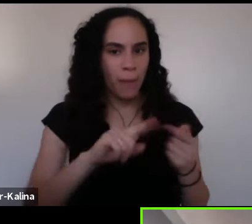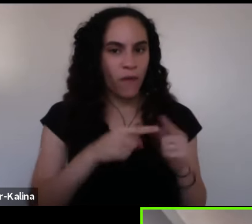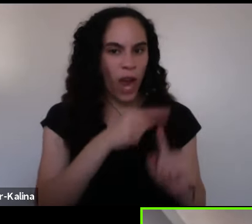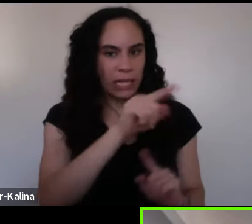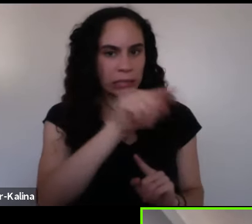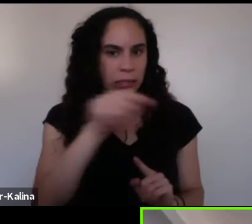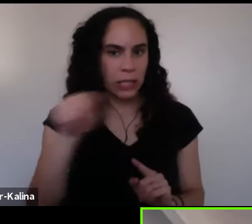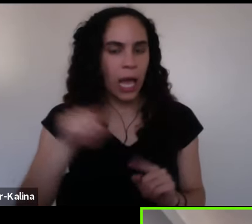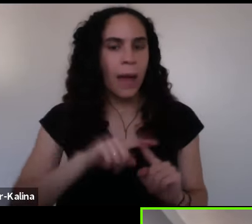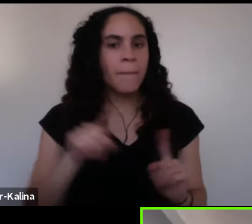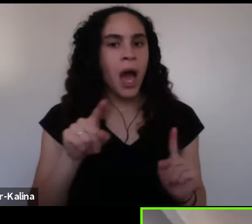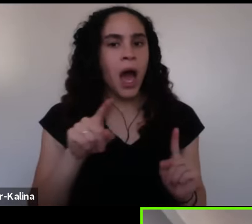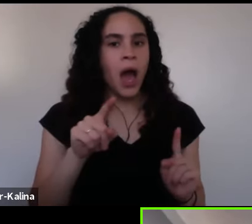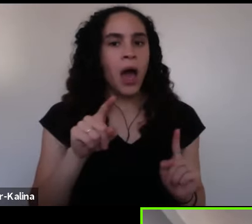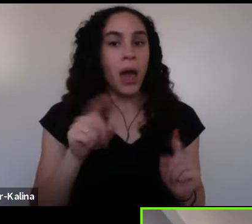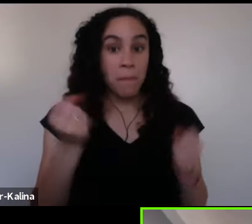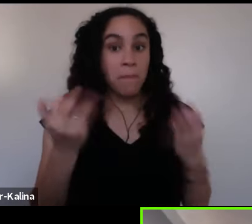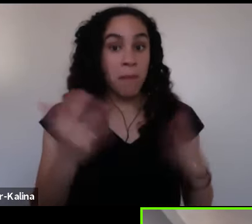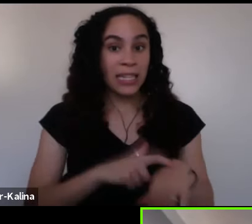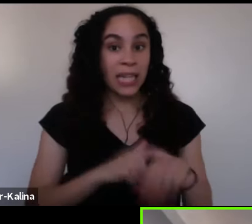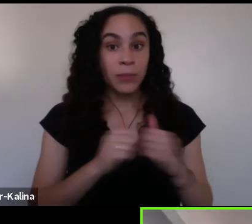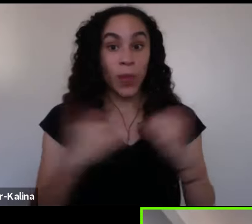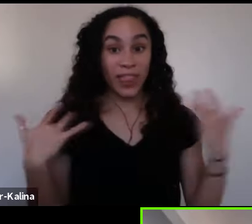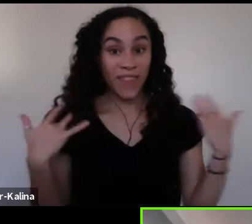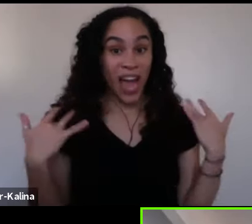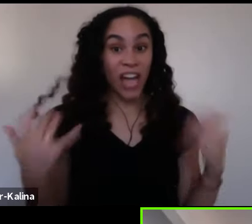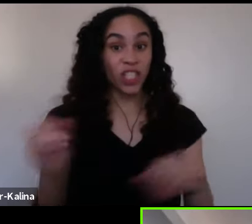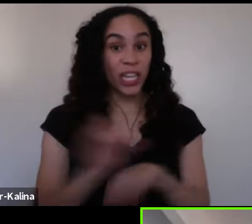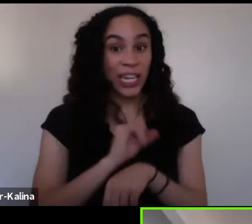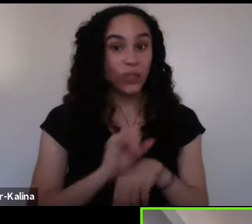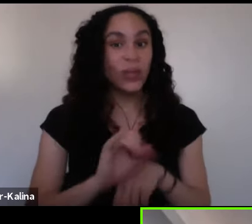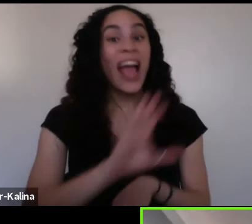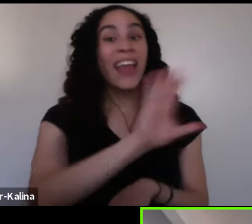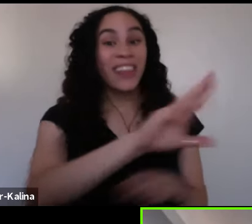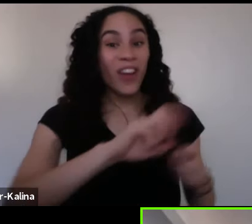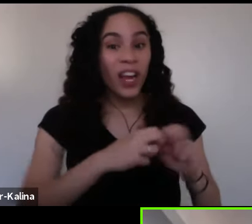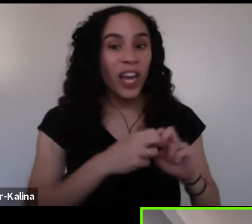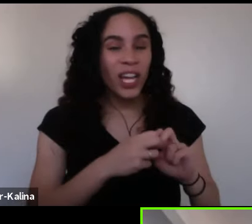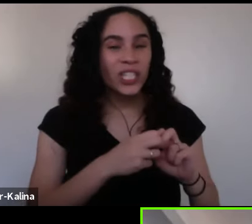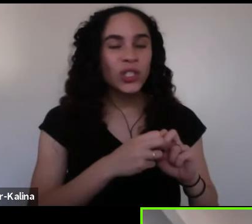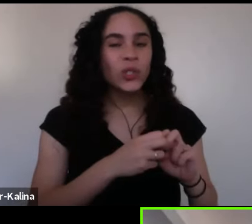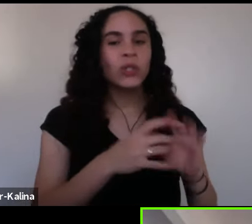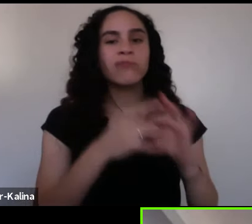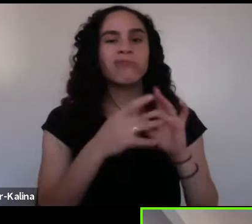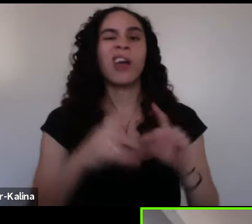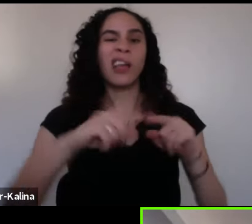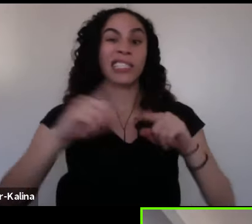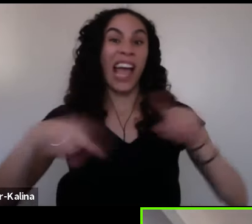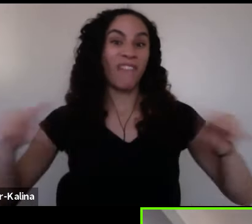were a lot of times with the fashion industry, their issue regards to diverse